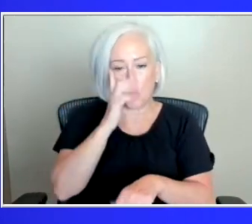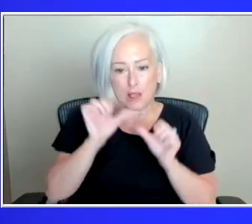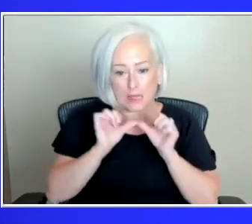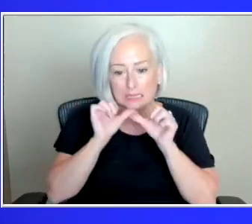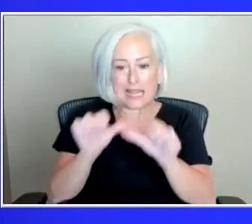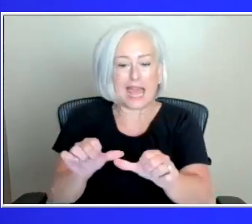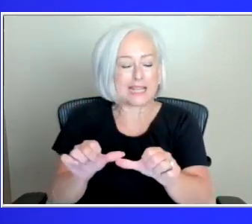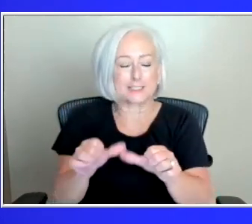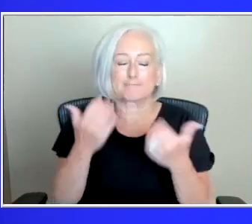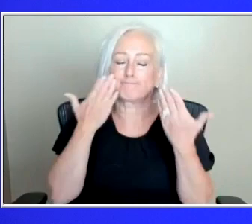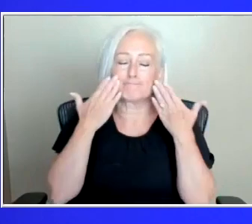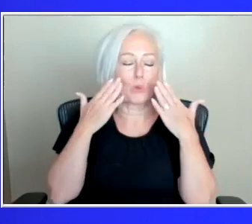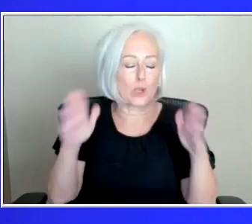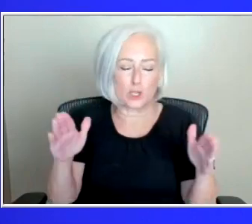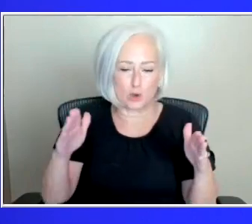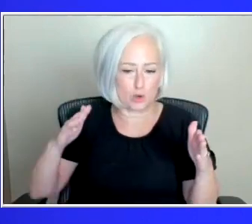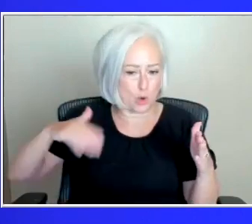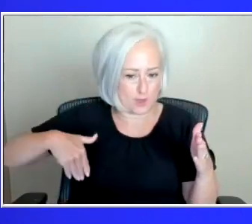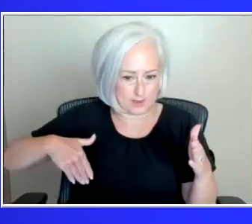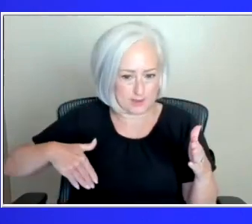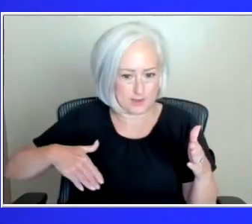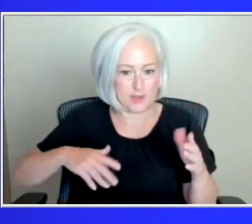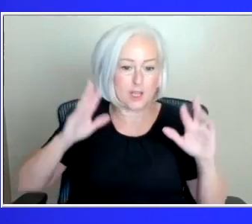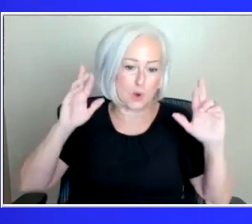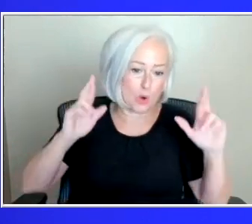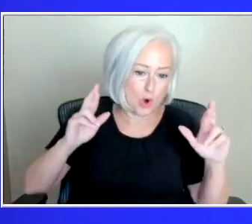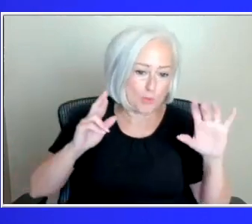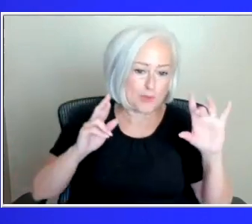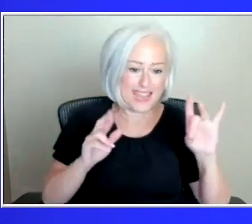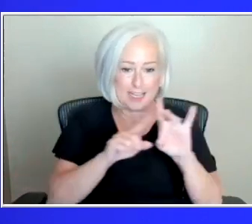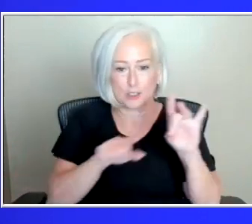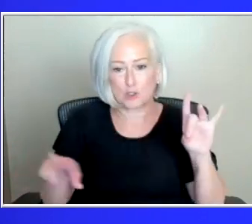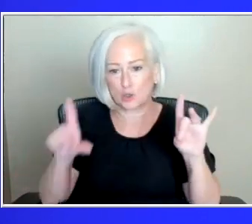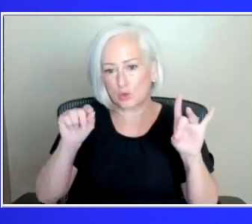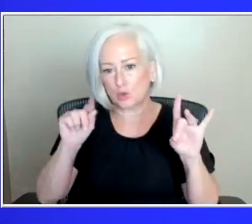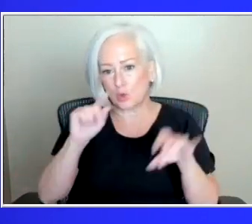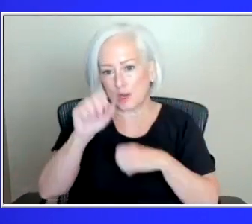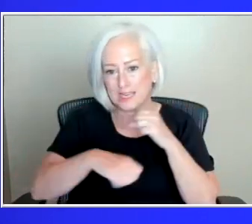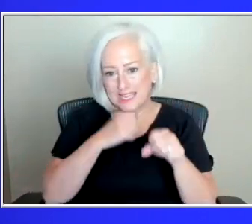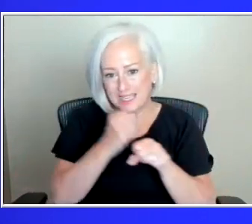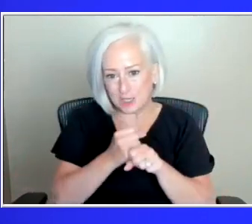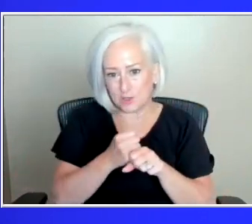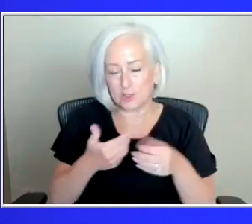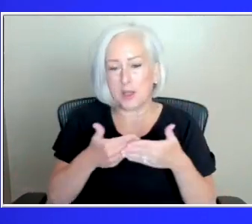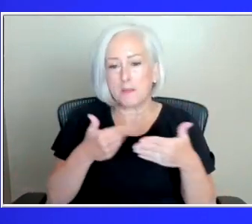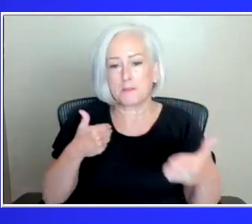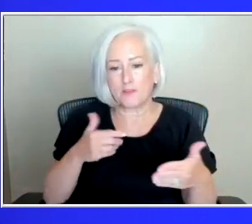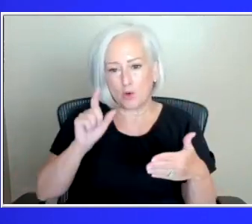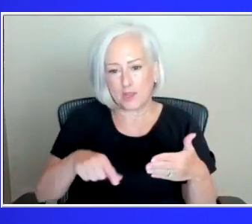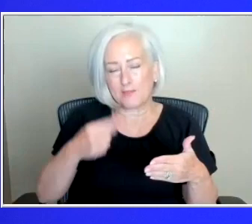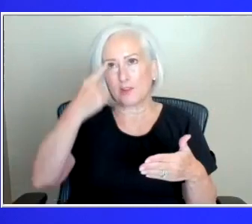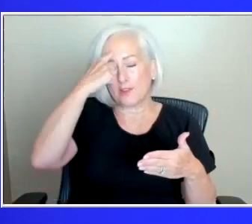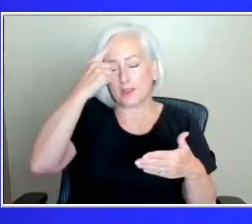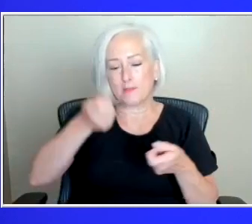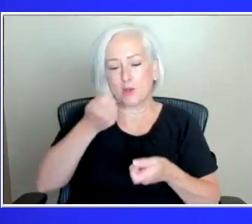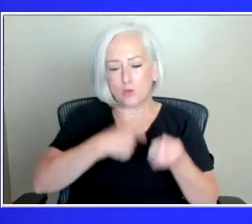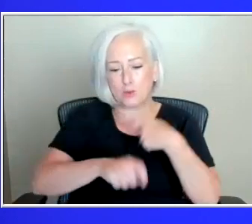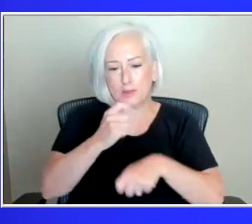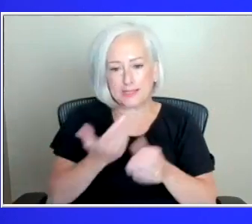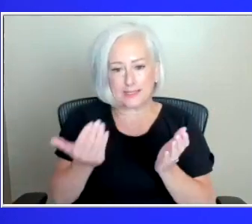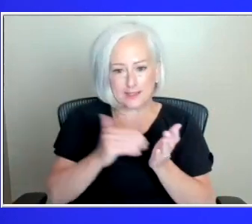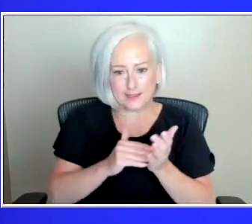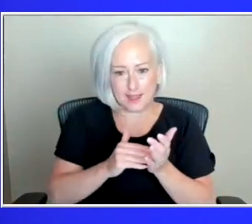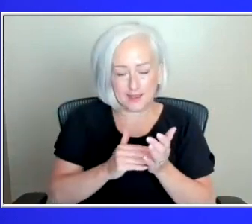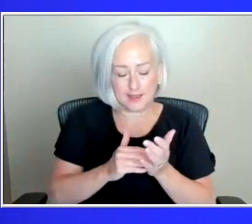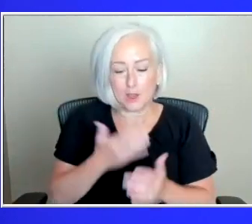So we hope for somewhere between kind of 8 to 20 years of life before we have to start thinking about it again. the good news is